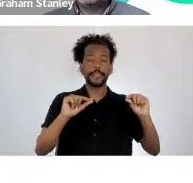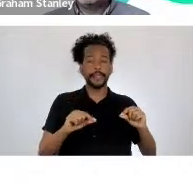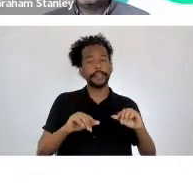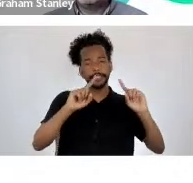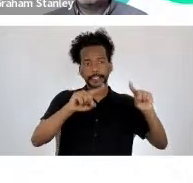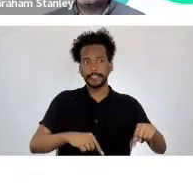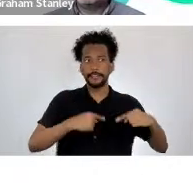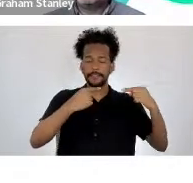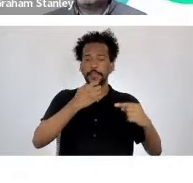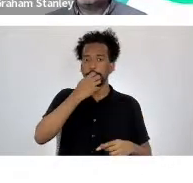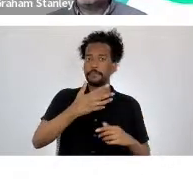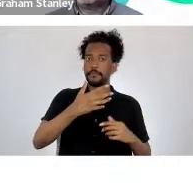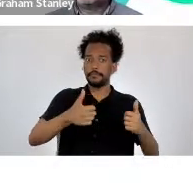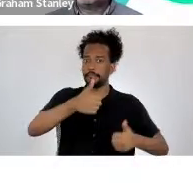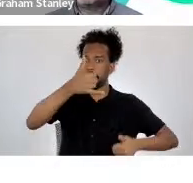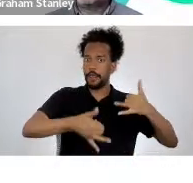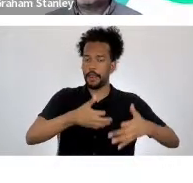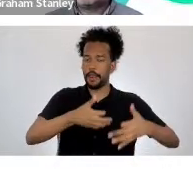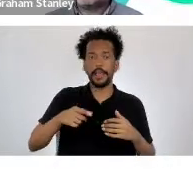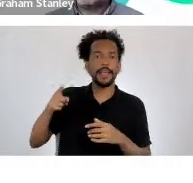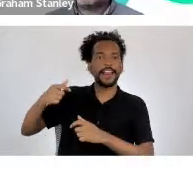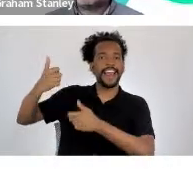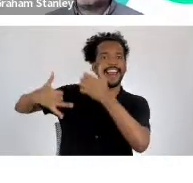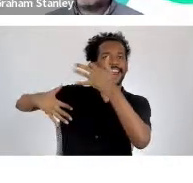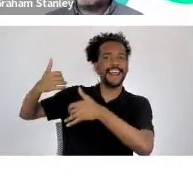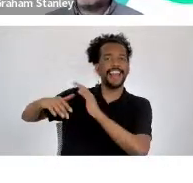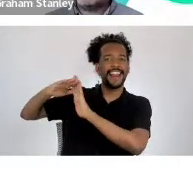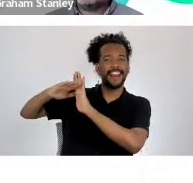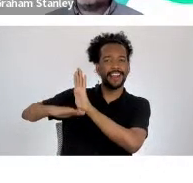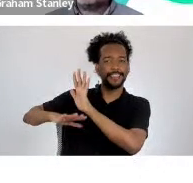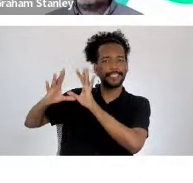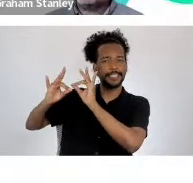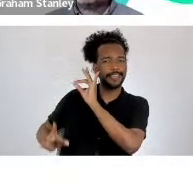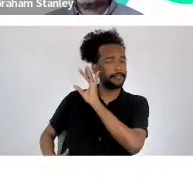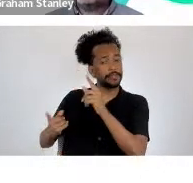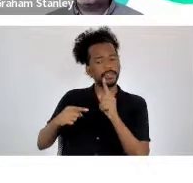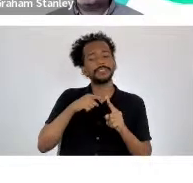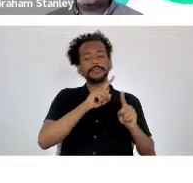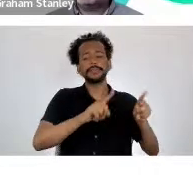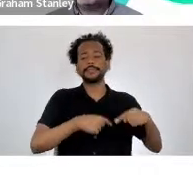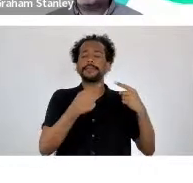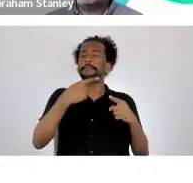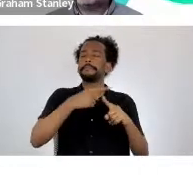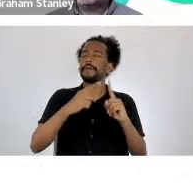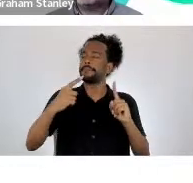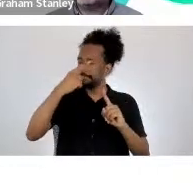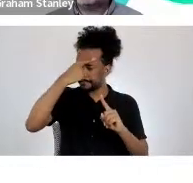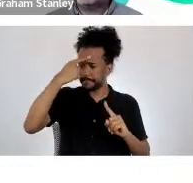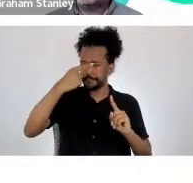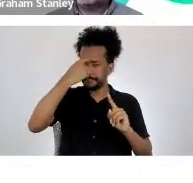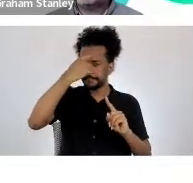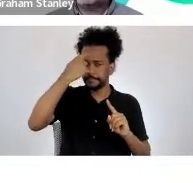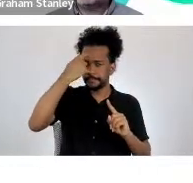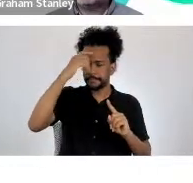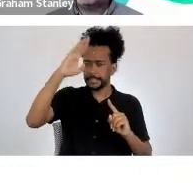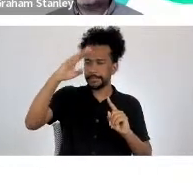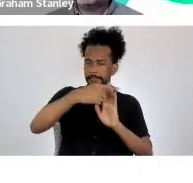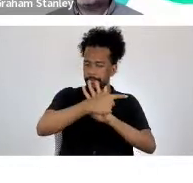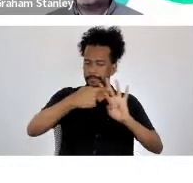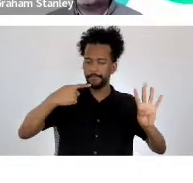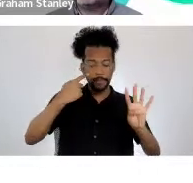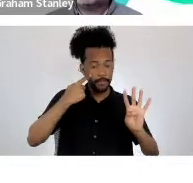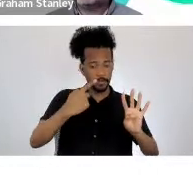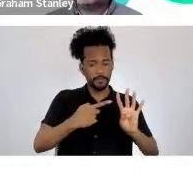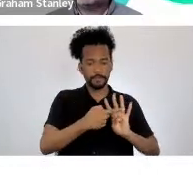benefits. However, 4 main challenges emerged. Technology breakdowns include technical malfunctions and poor